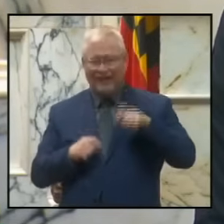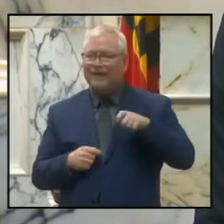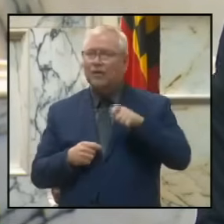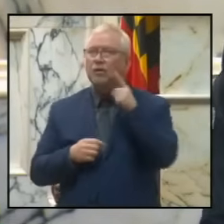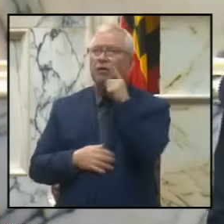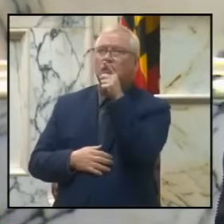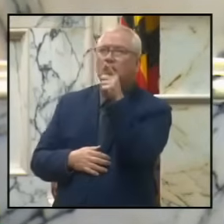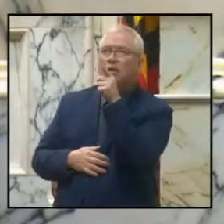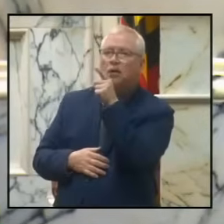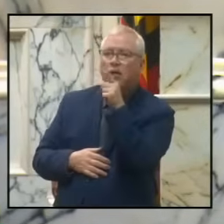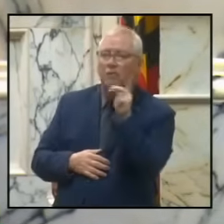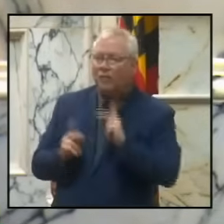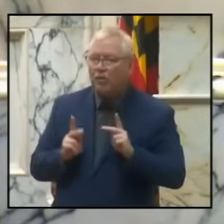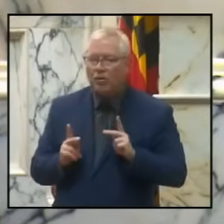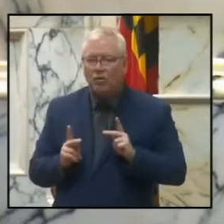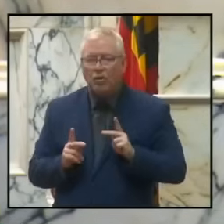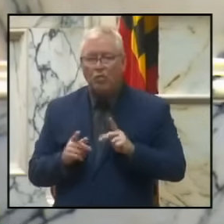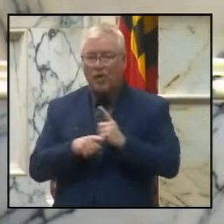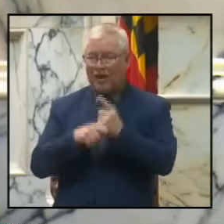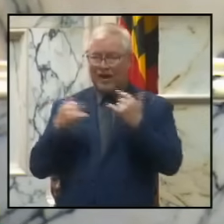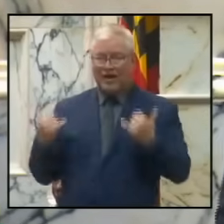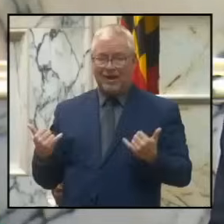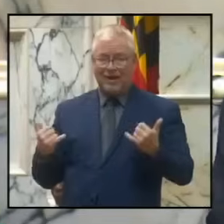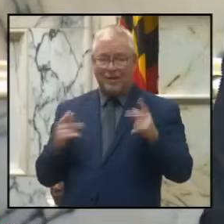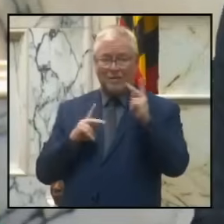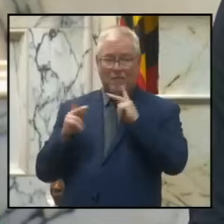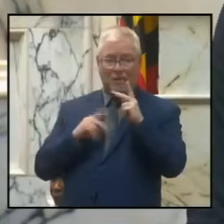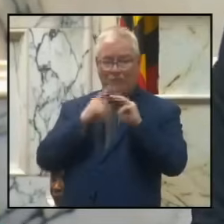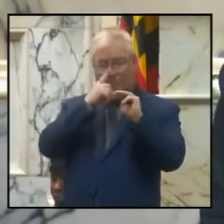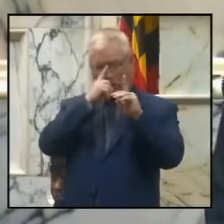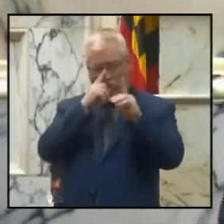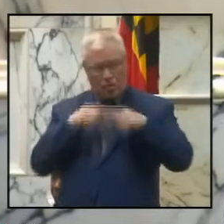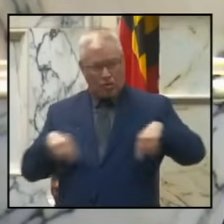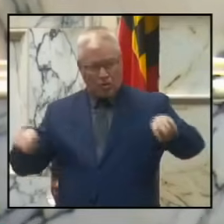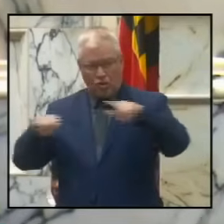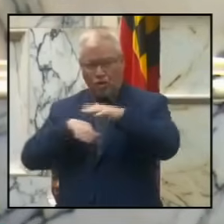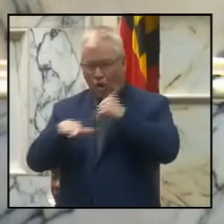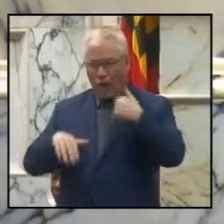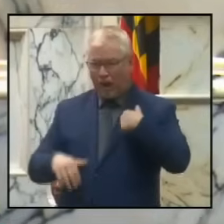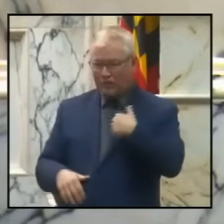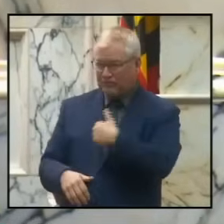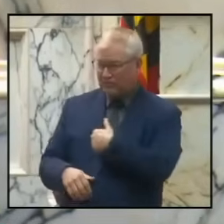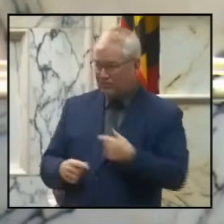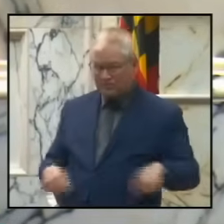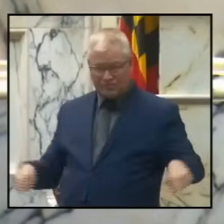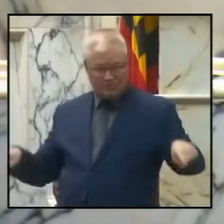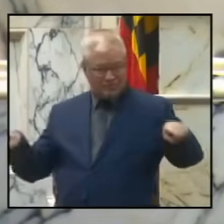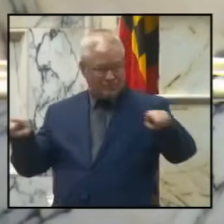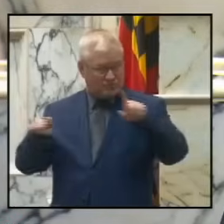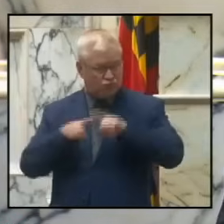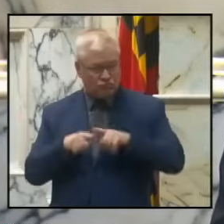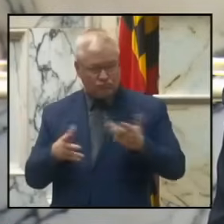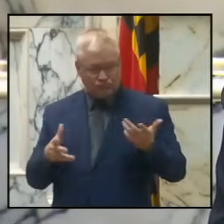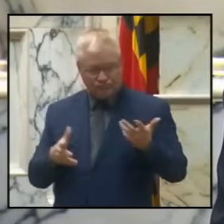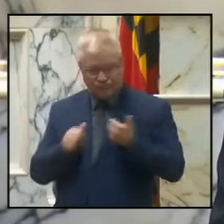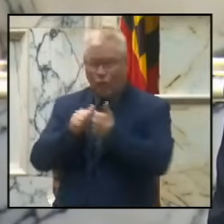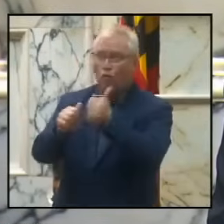And right now, guys, the people of Maryland are calling on us to follow their example. To choose the tough